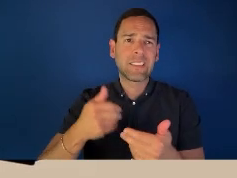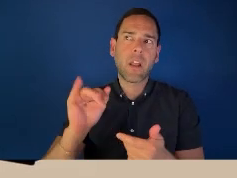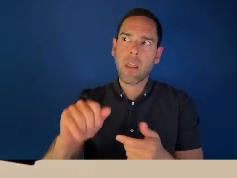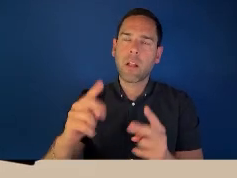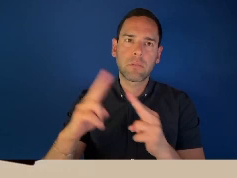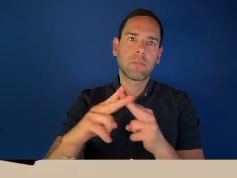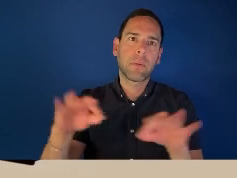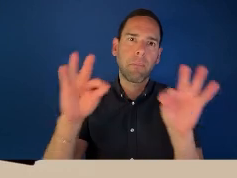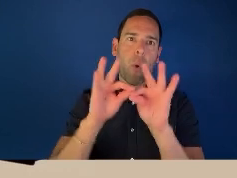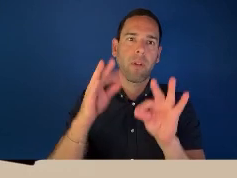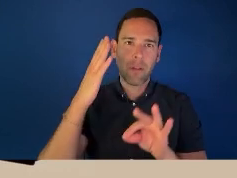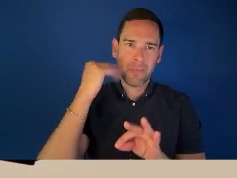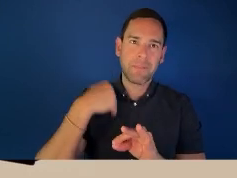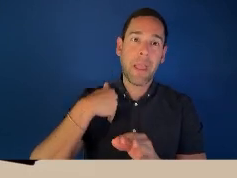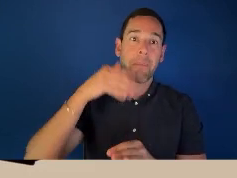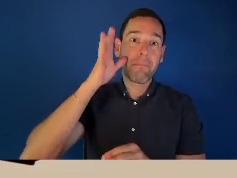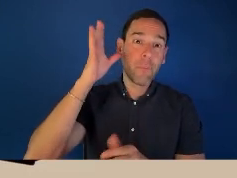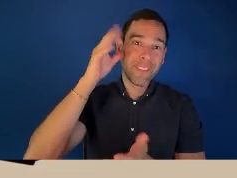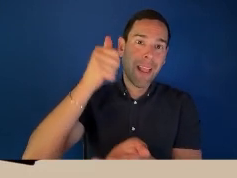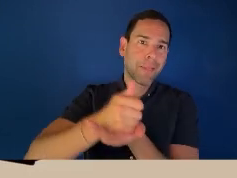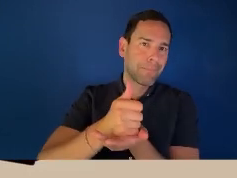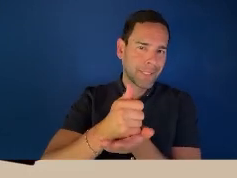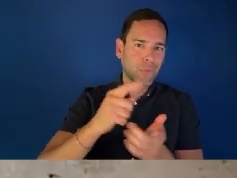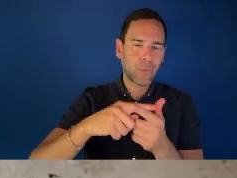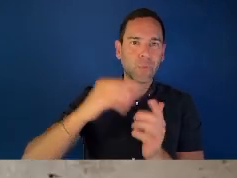RJ filing for accommodations early.